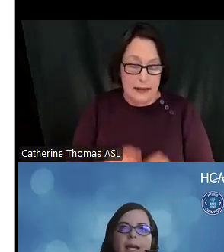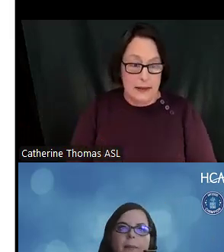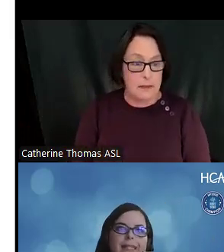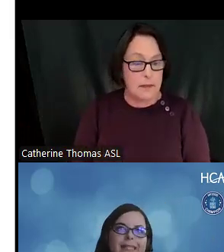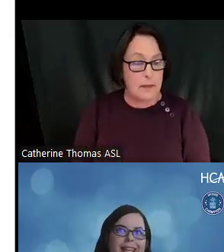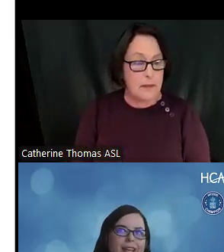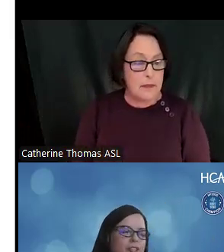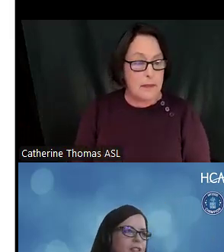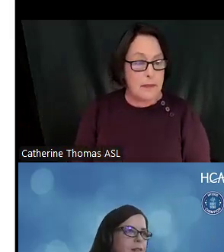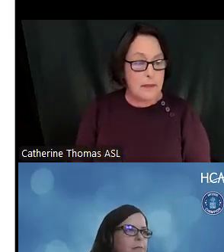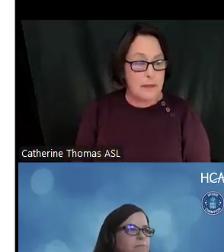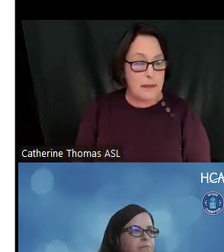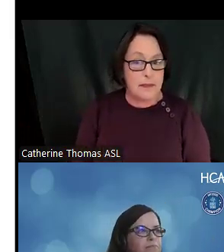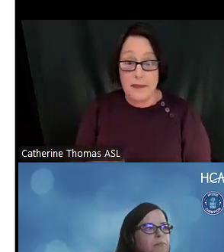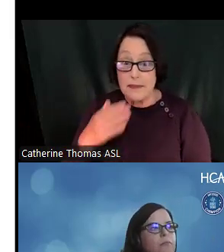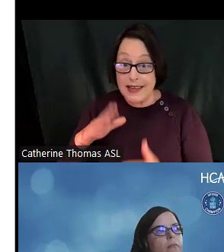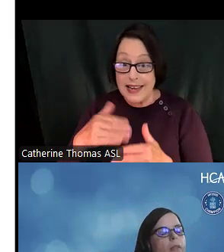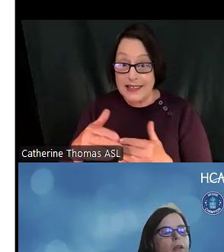Next slide, please. Thank you, Jessica.